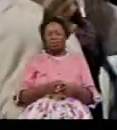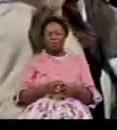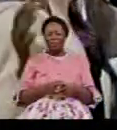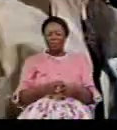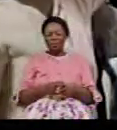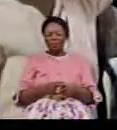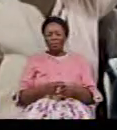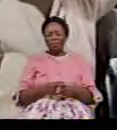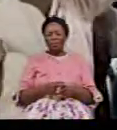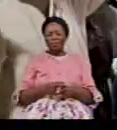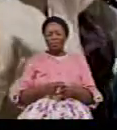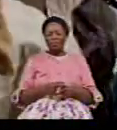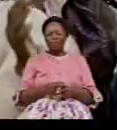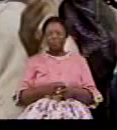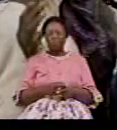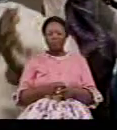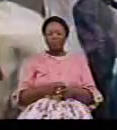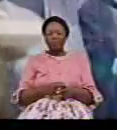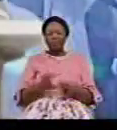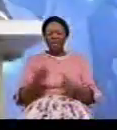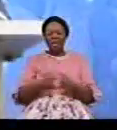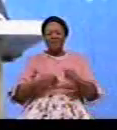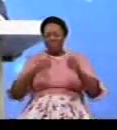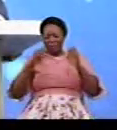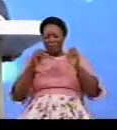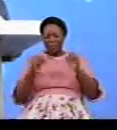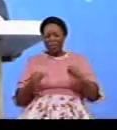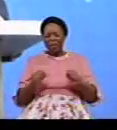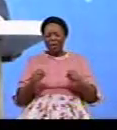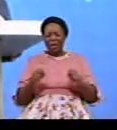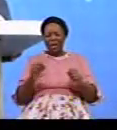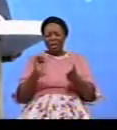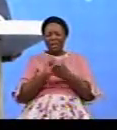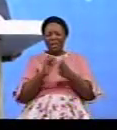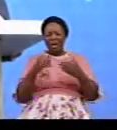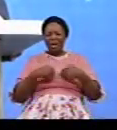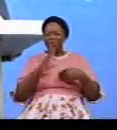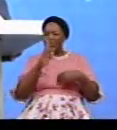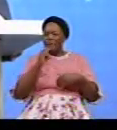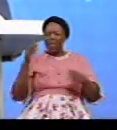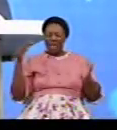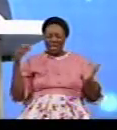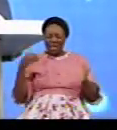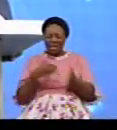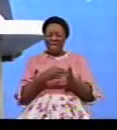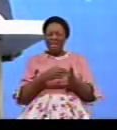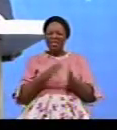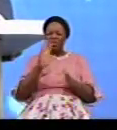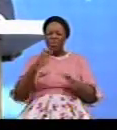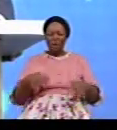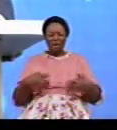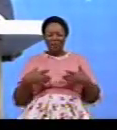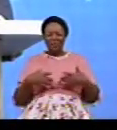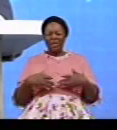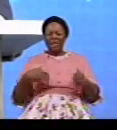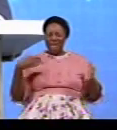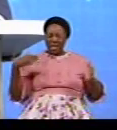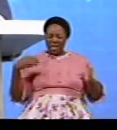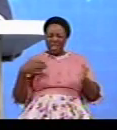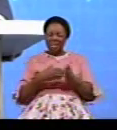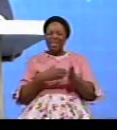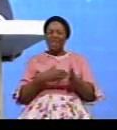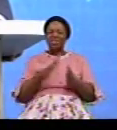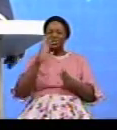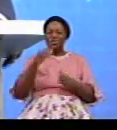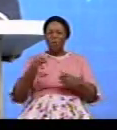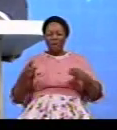I pray, that every problem vanish away right now in Jesus' name. Eyes that are